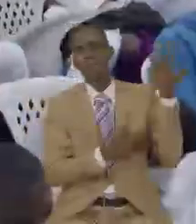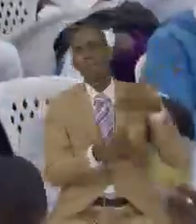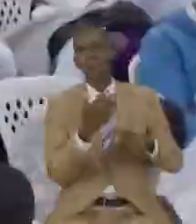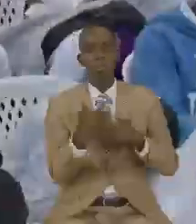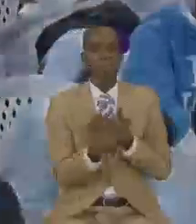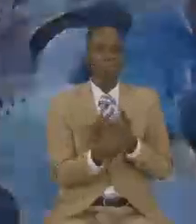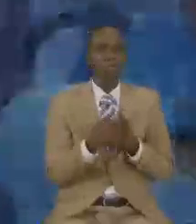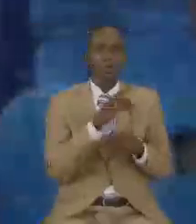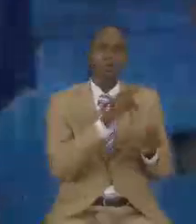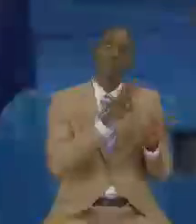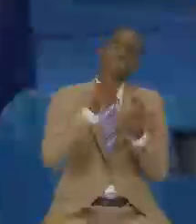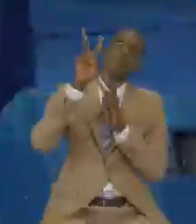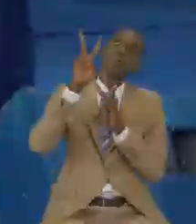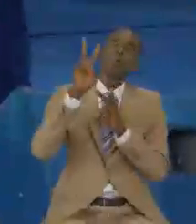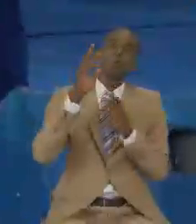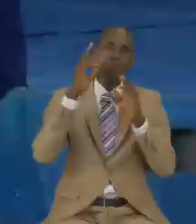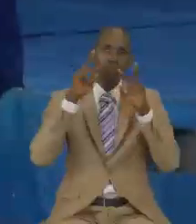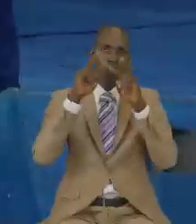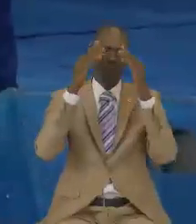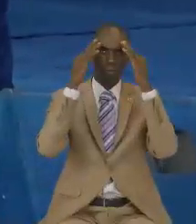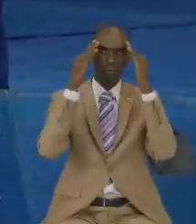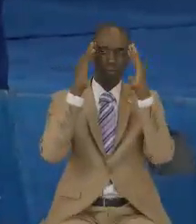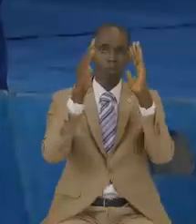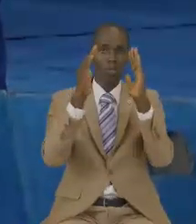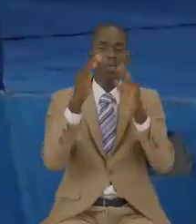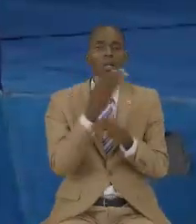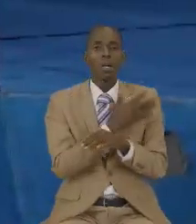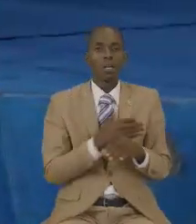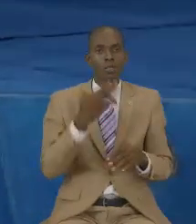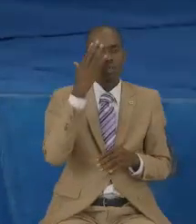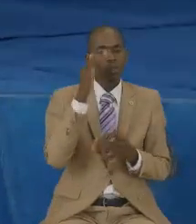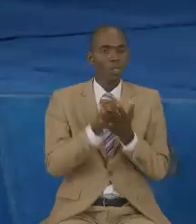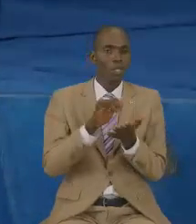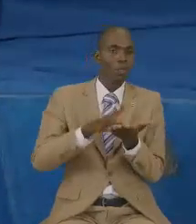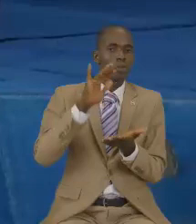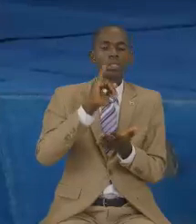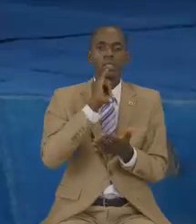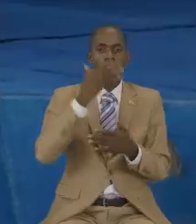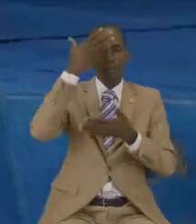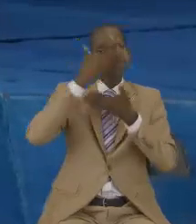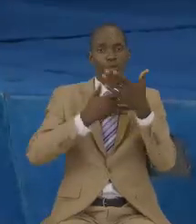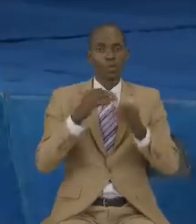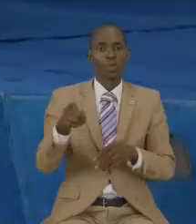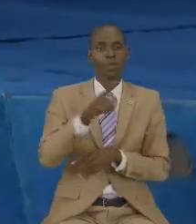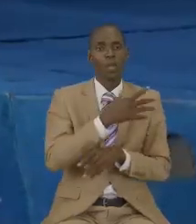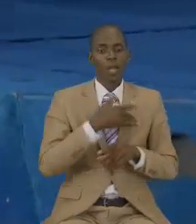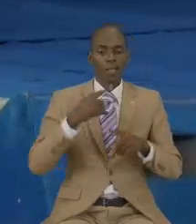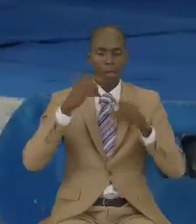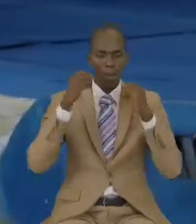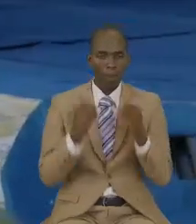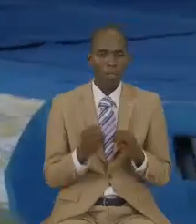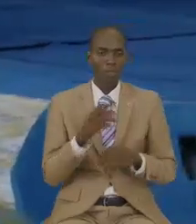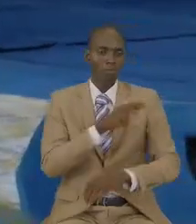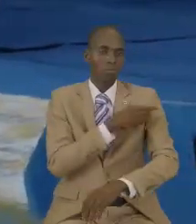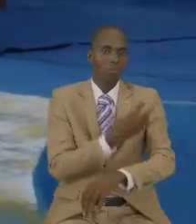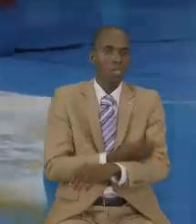looking up, and you're looking forward, and you know glory is ahead of you, and the power and the might and